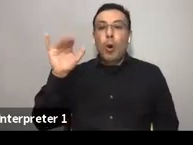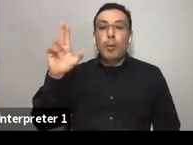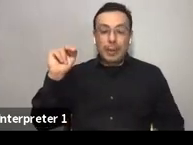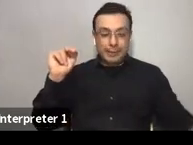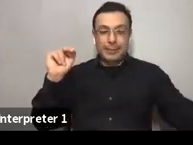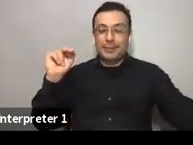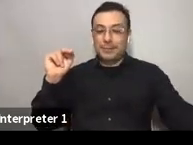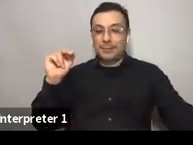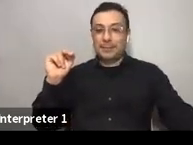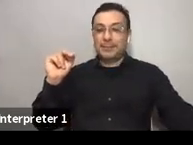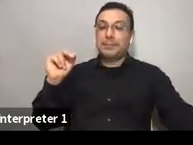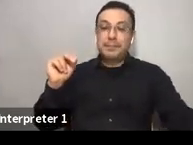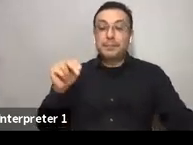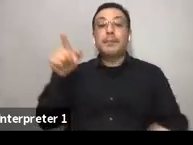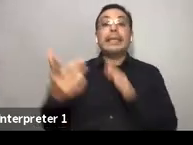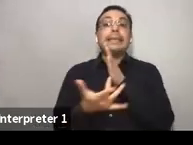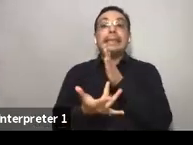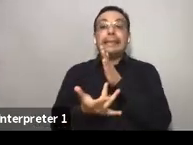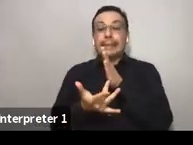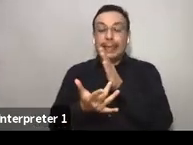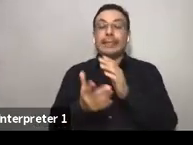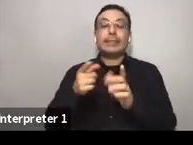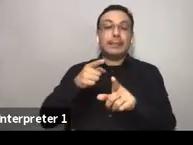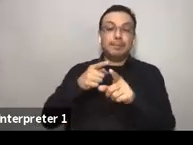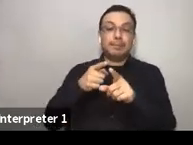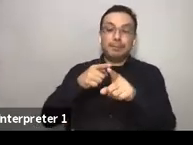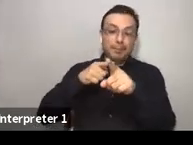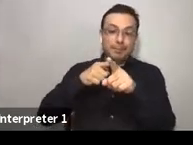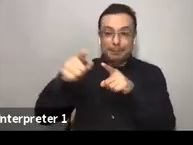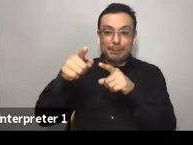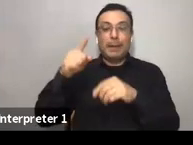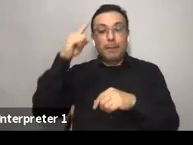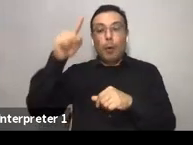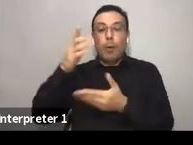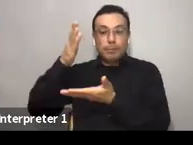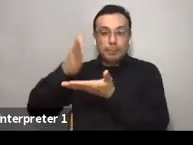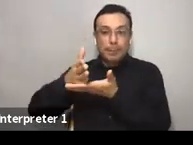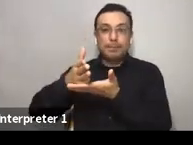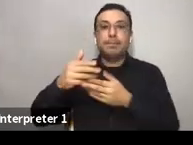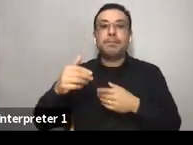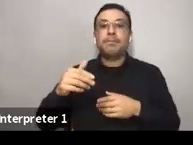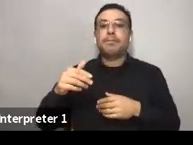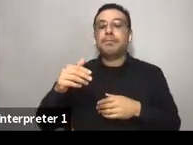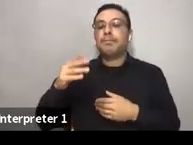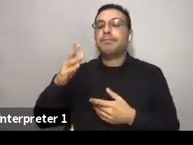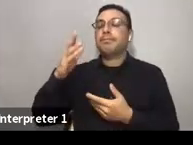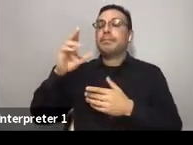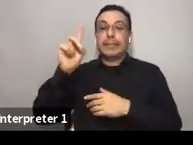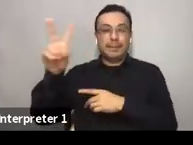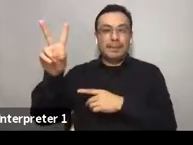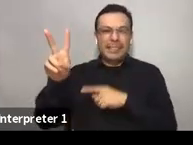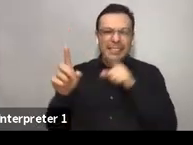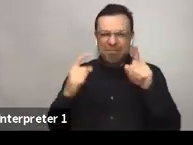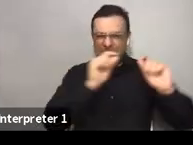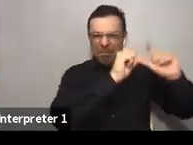Tech Safety Specialist from National Network to End Domestic Violence, or NNDV. Some